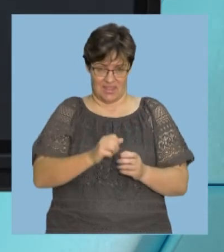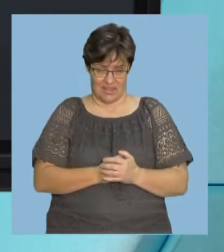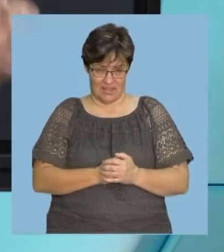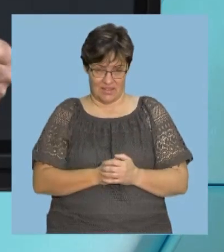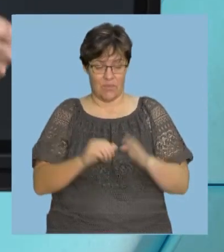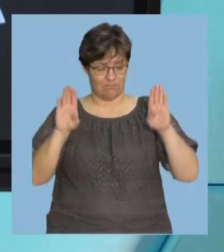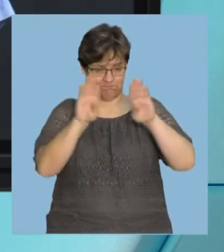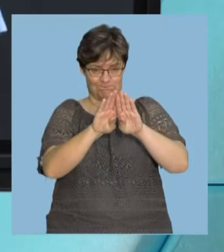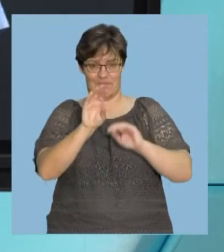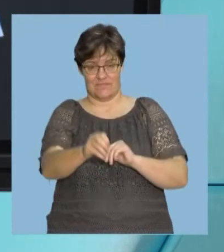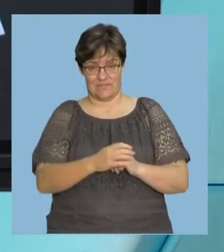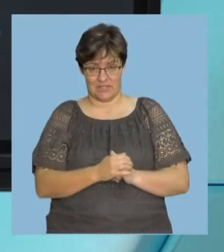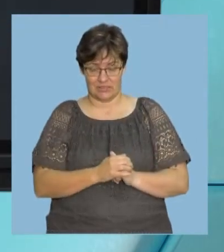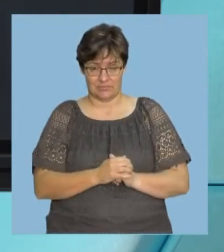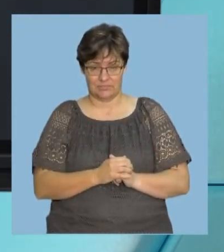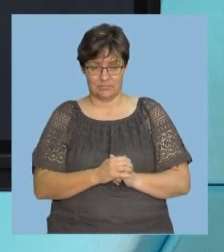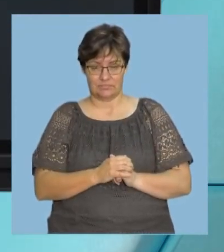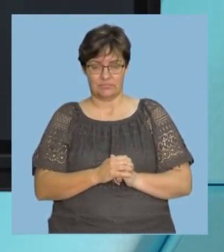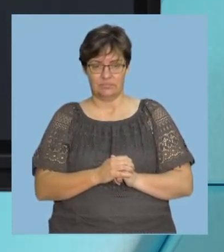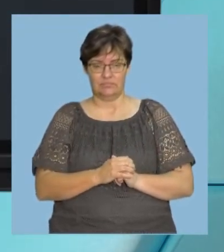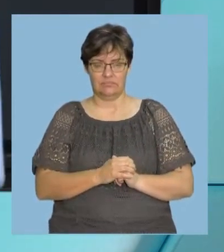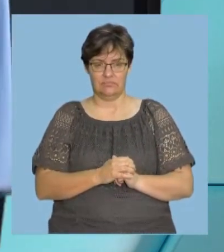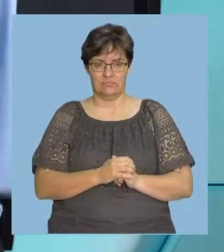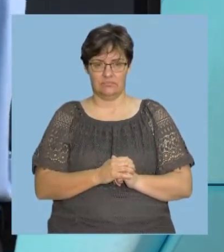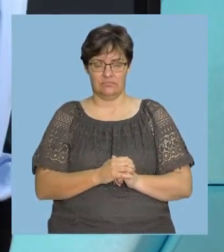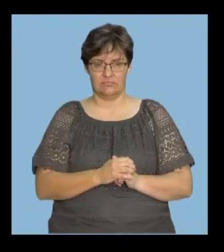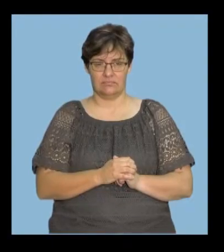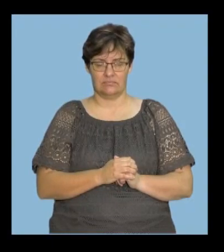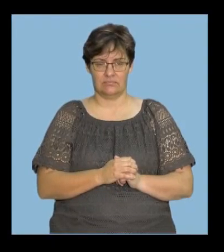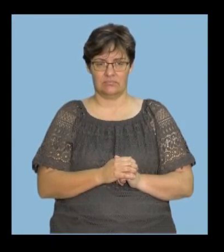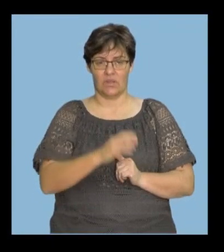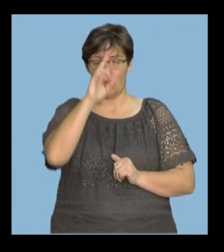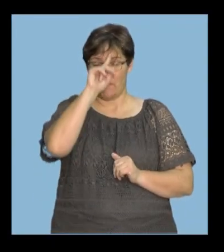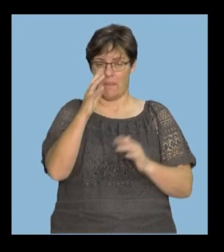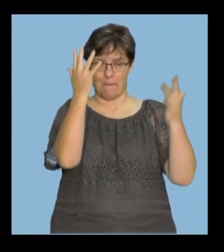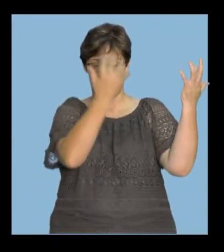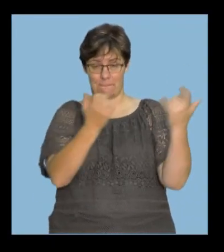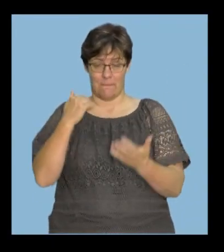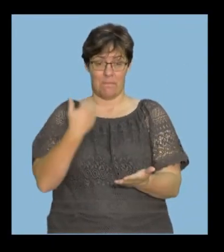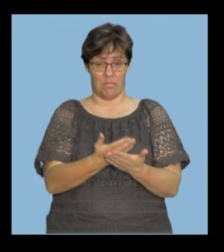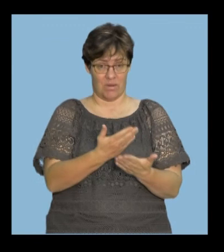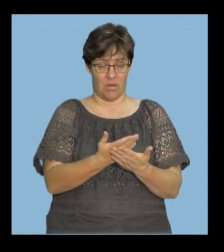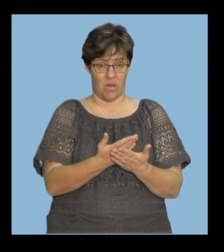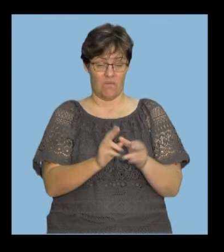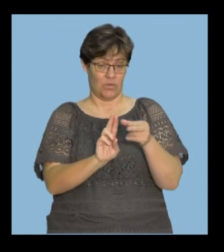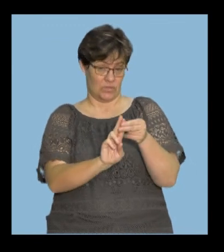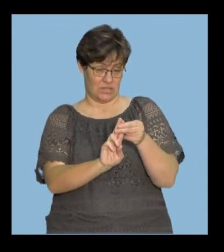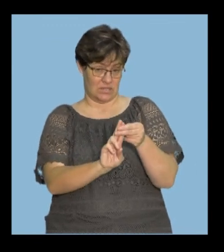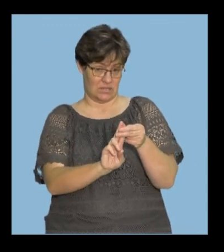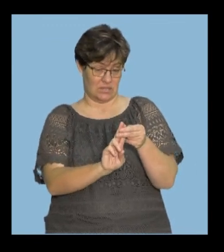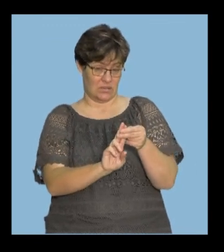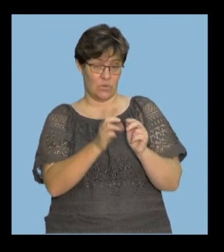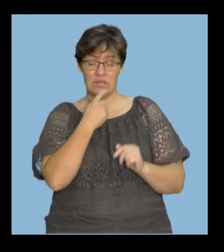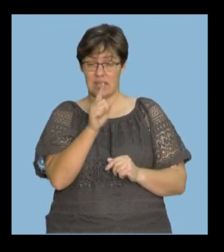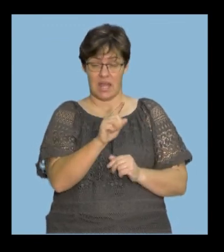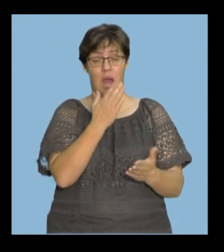common to both. It's in the intersection. Very good. Now remember, when we calculate the probability